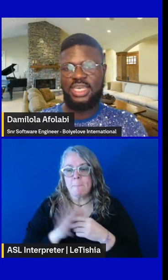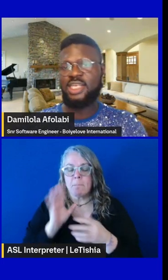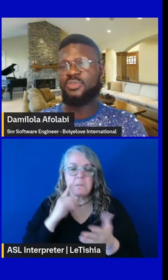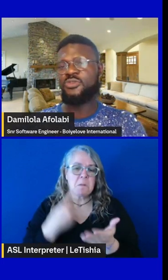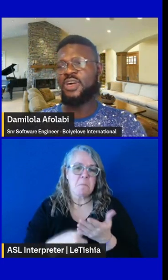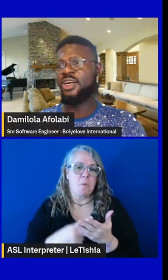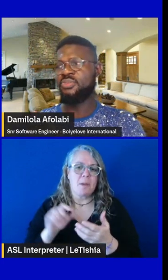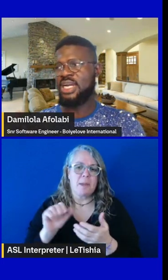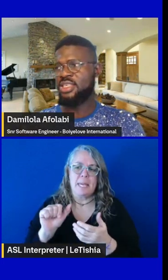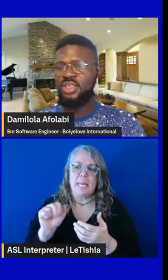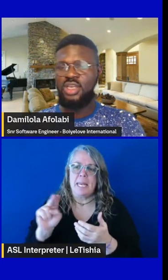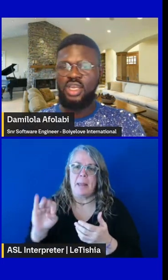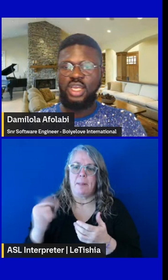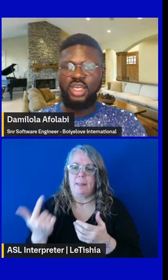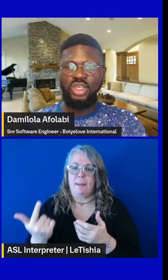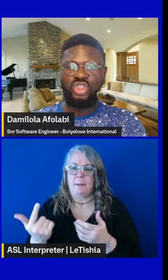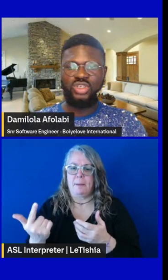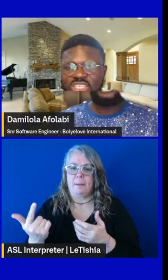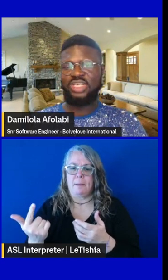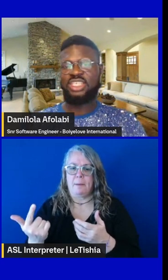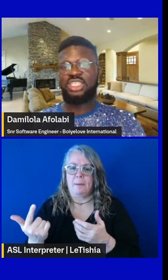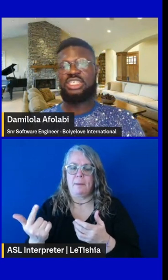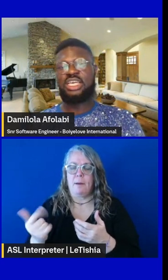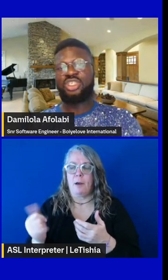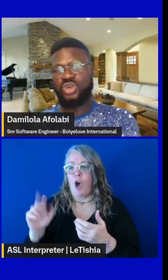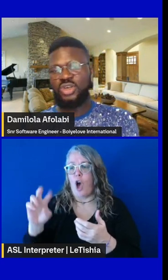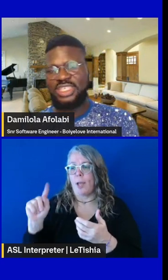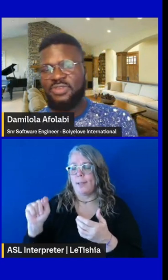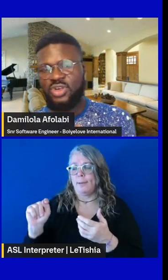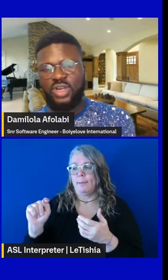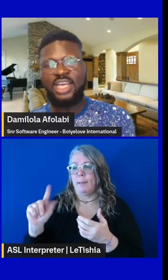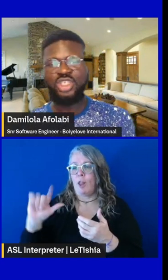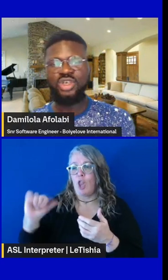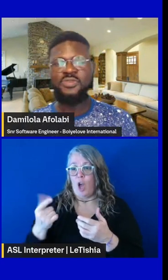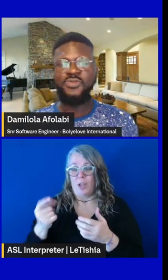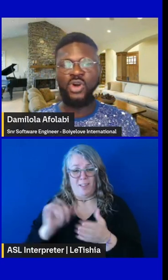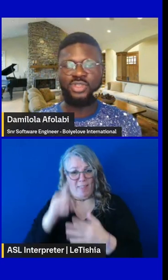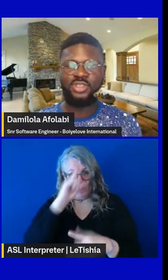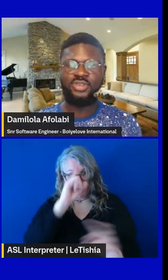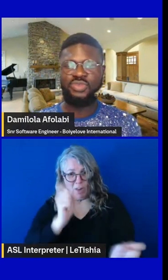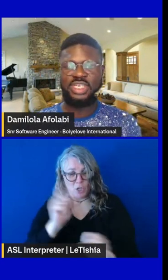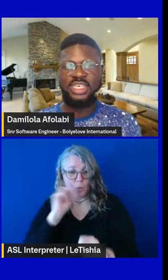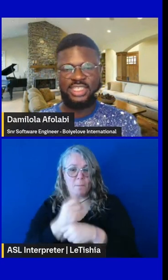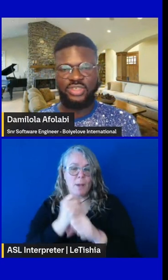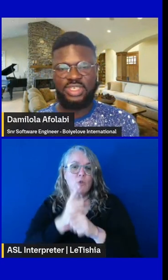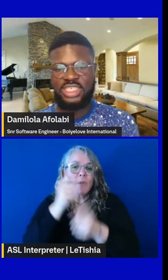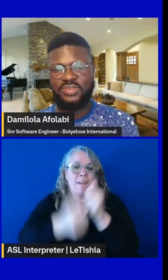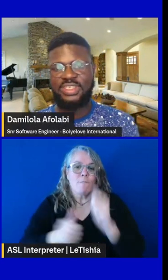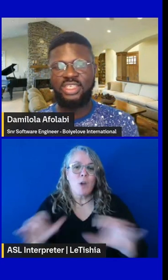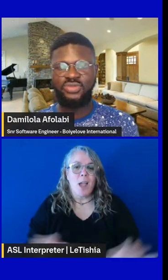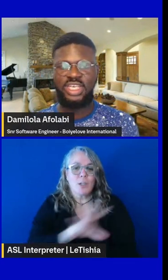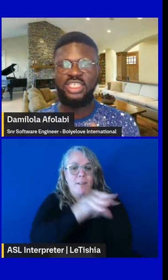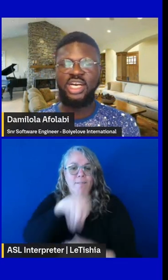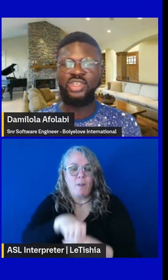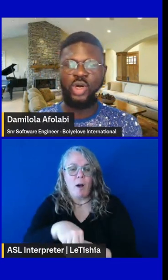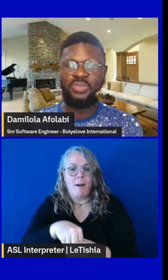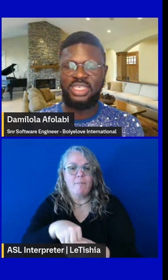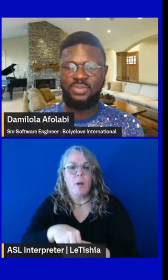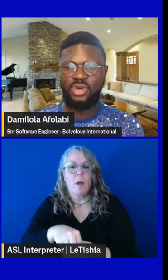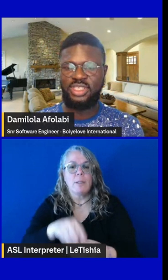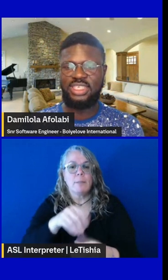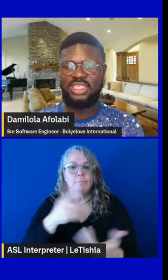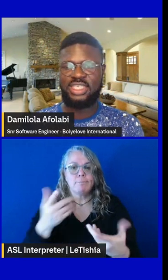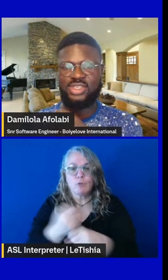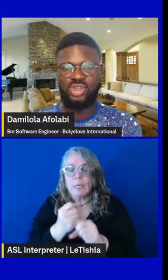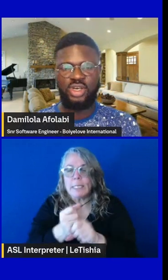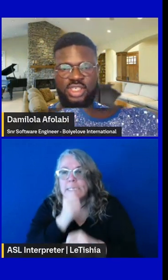audit enable file command. So this strategy ensures every action in Vault, reading a secret, generating credentials, or